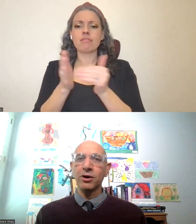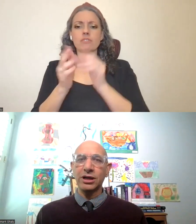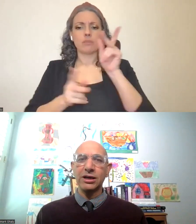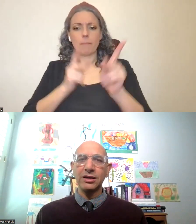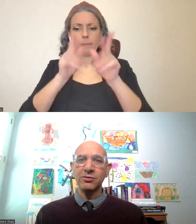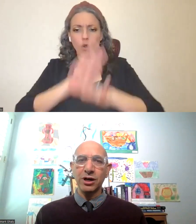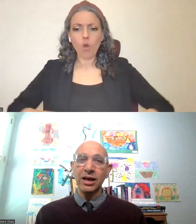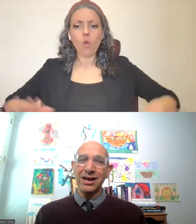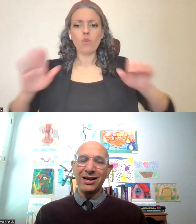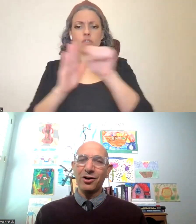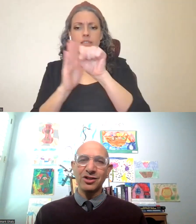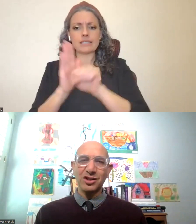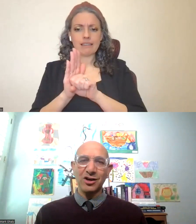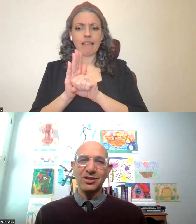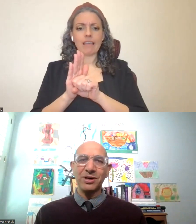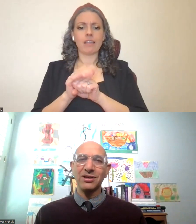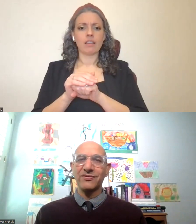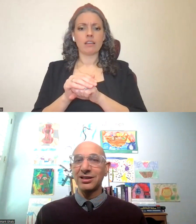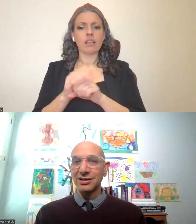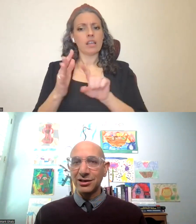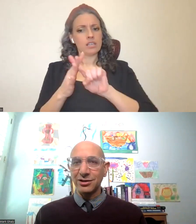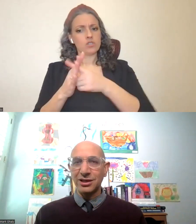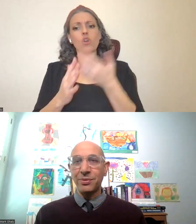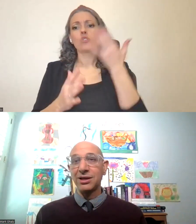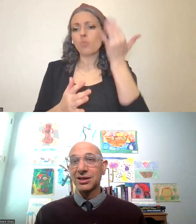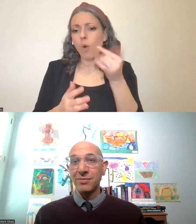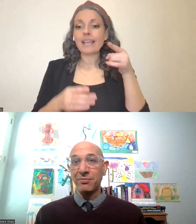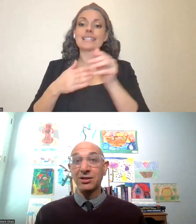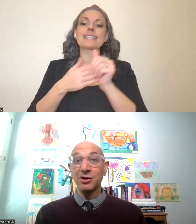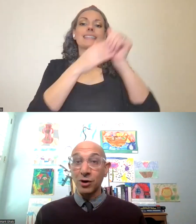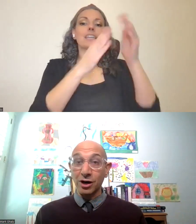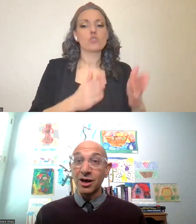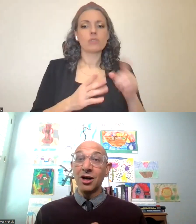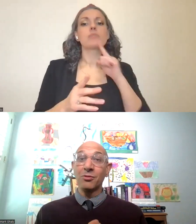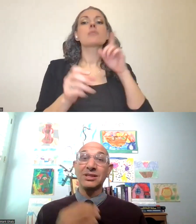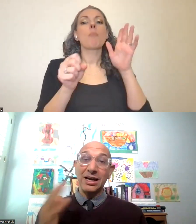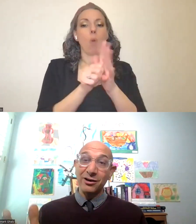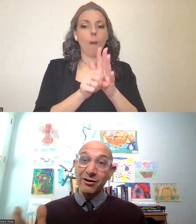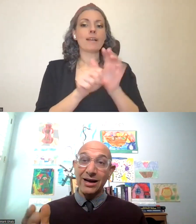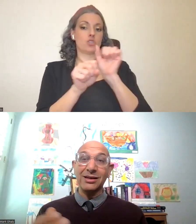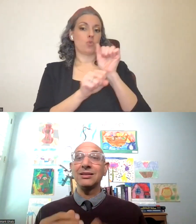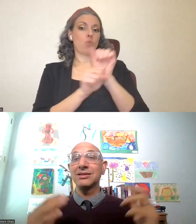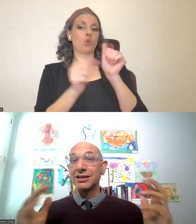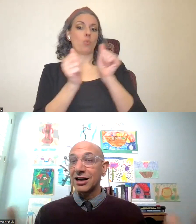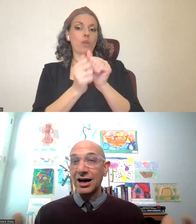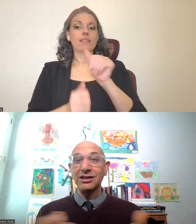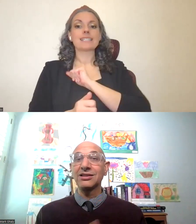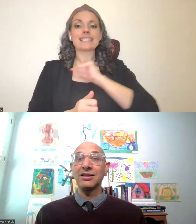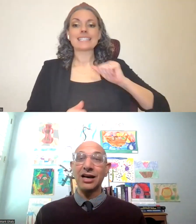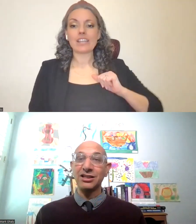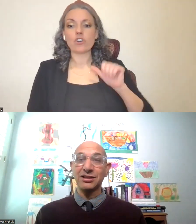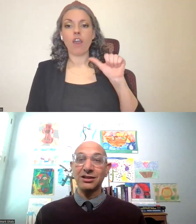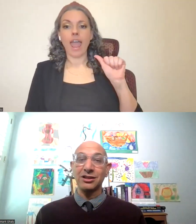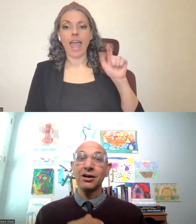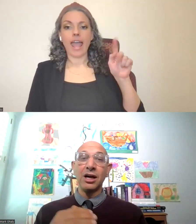the state working on this work. It all starts because of his leadership and his commitment to work with Senator Atkins and colleagues